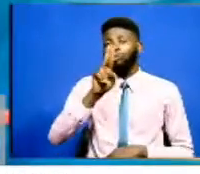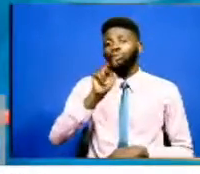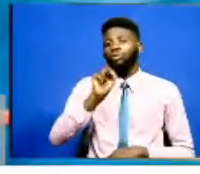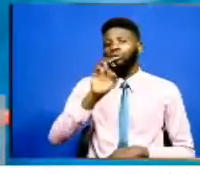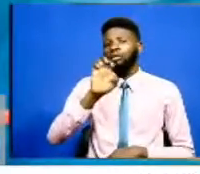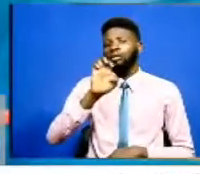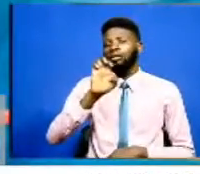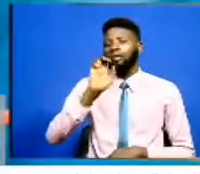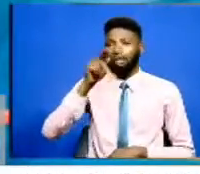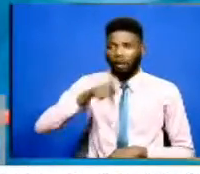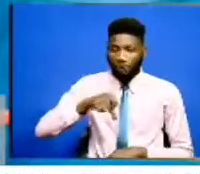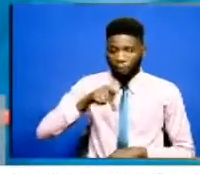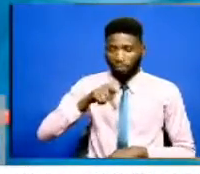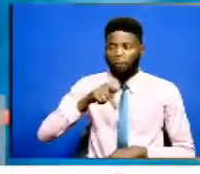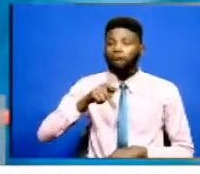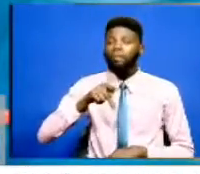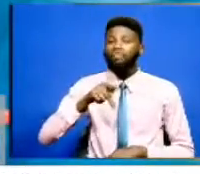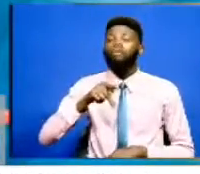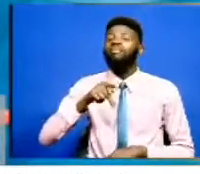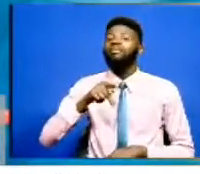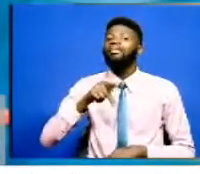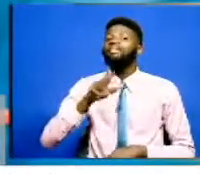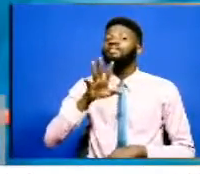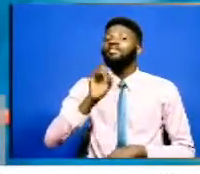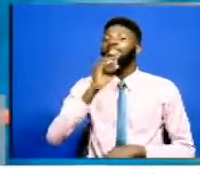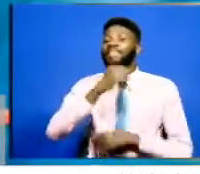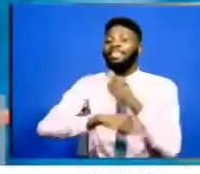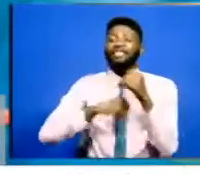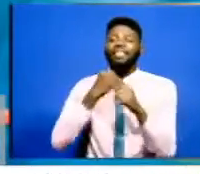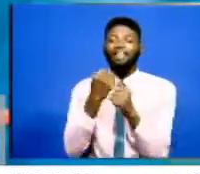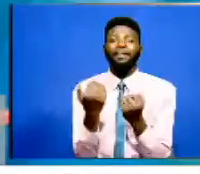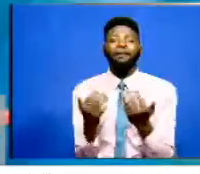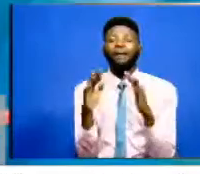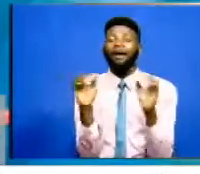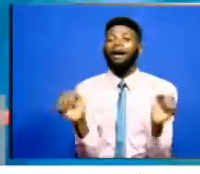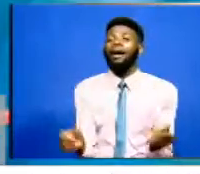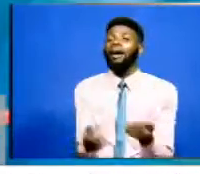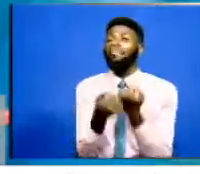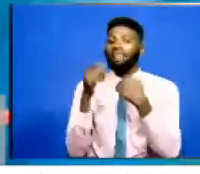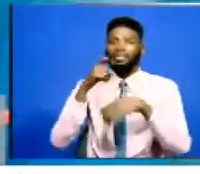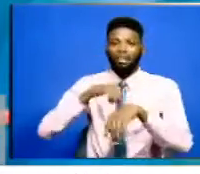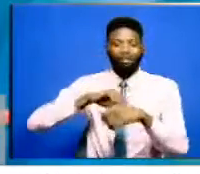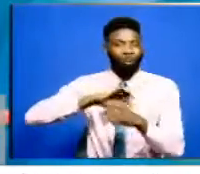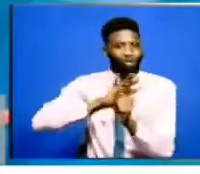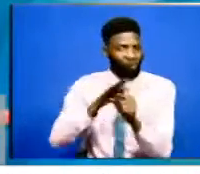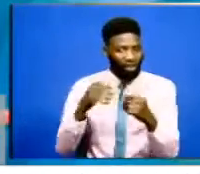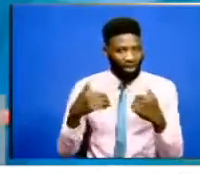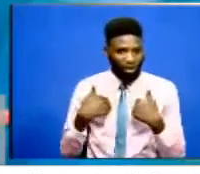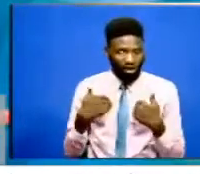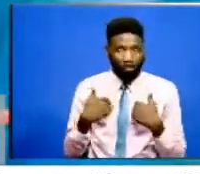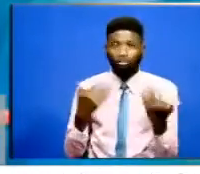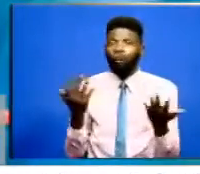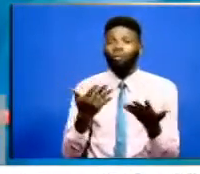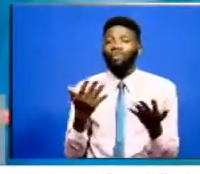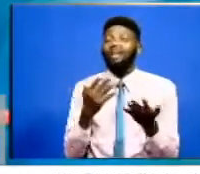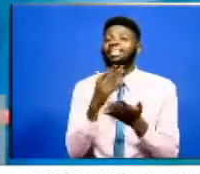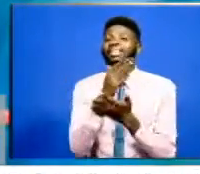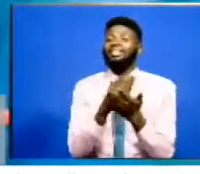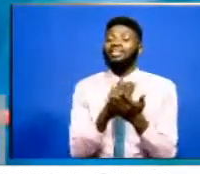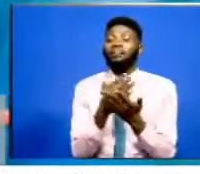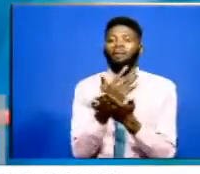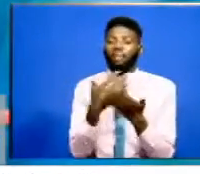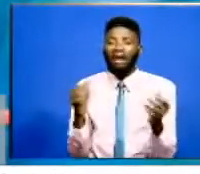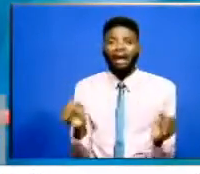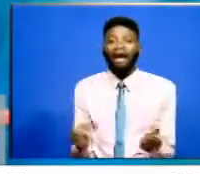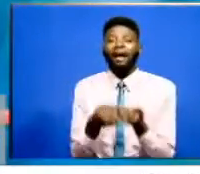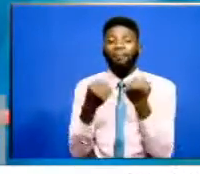particular moment of COVID-19, mm-hmm. where really something has been broken between people